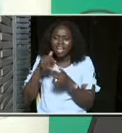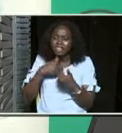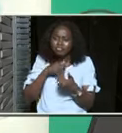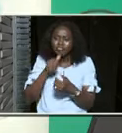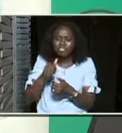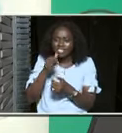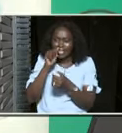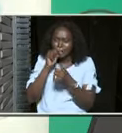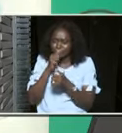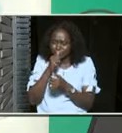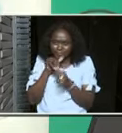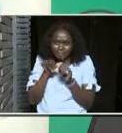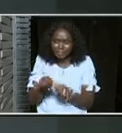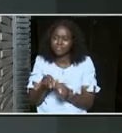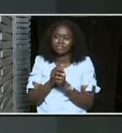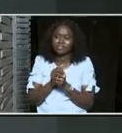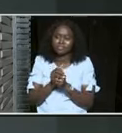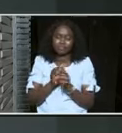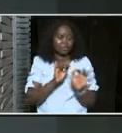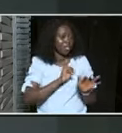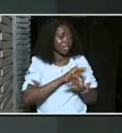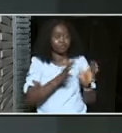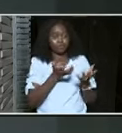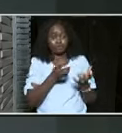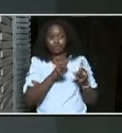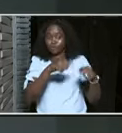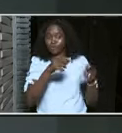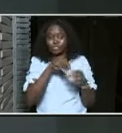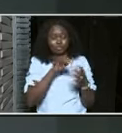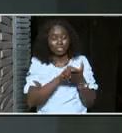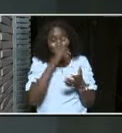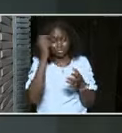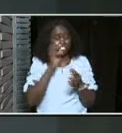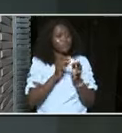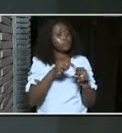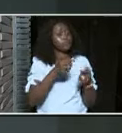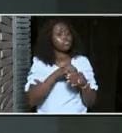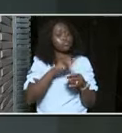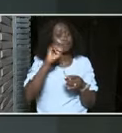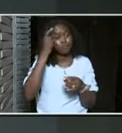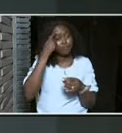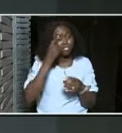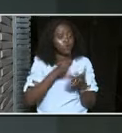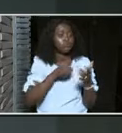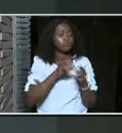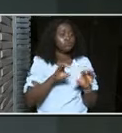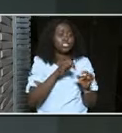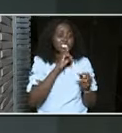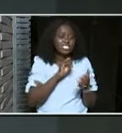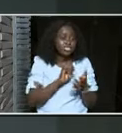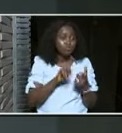I don't want to go into that. You see, if you go into government, what you will do is to ensure your success from day